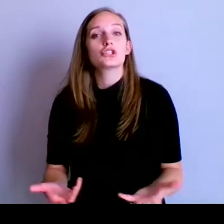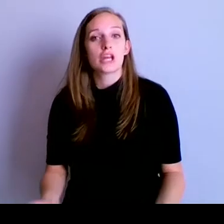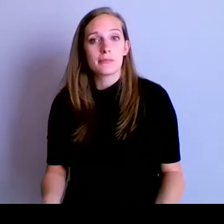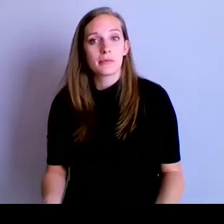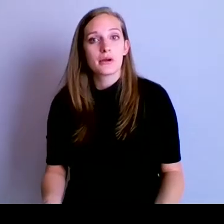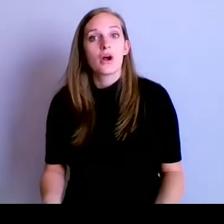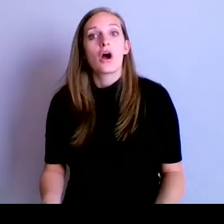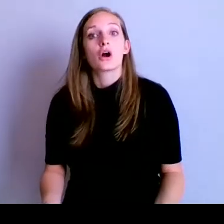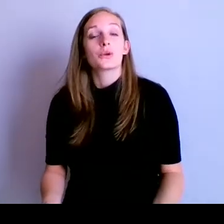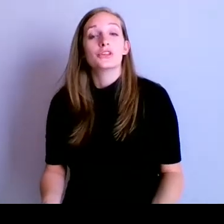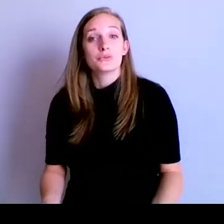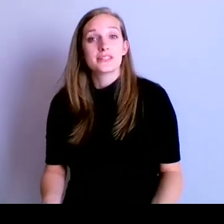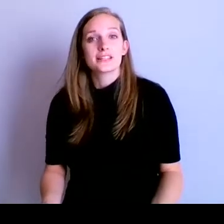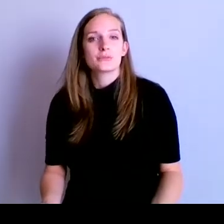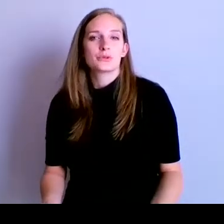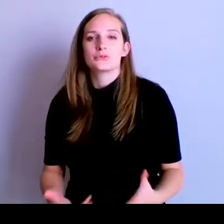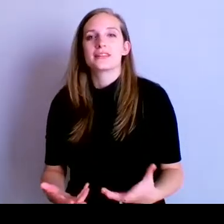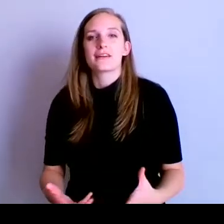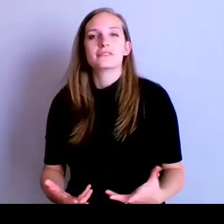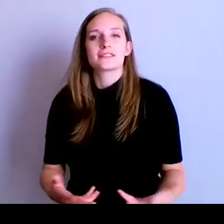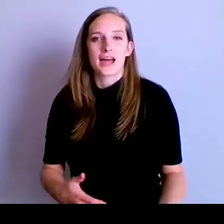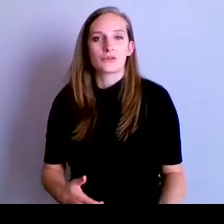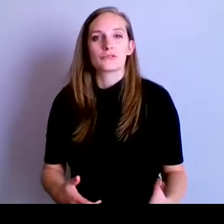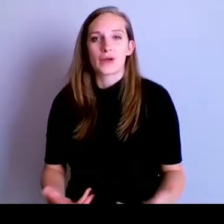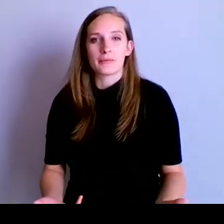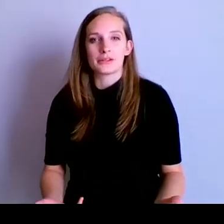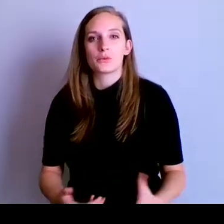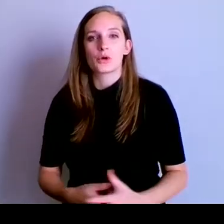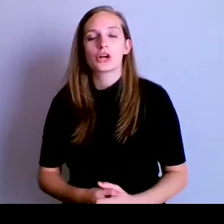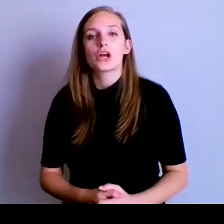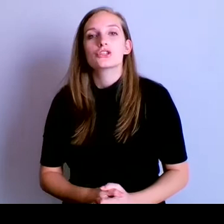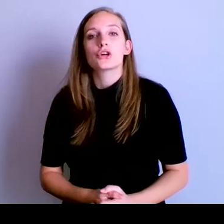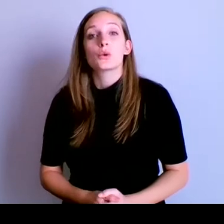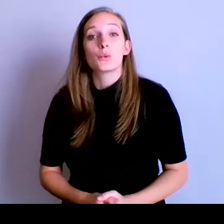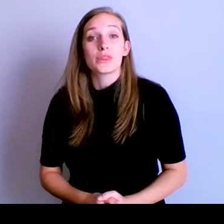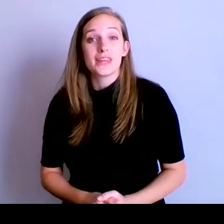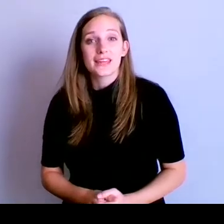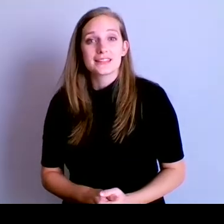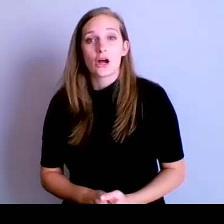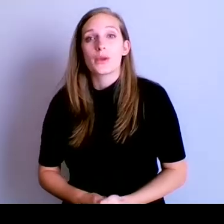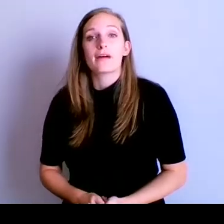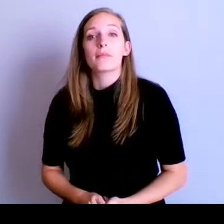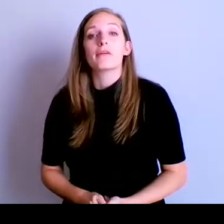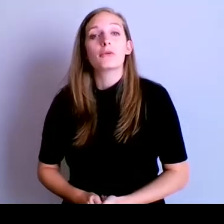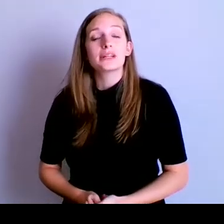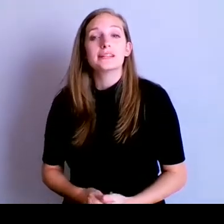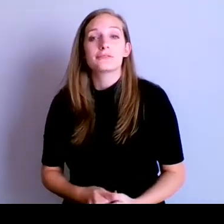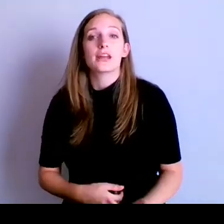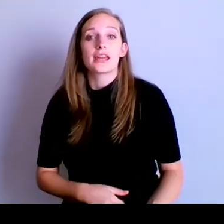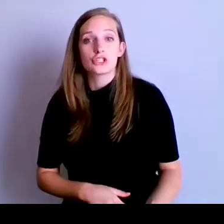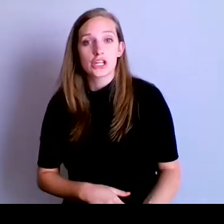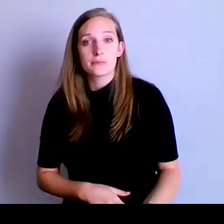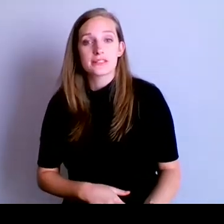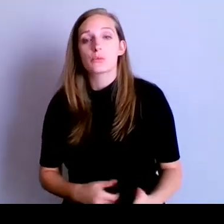which shape are we using to produce that sign or vocabulary word. So within ASL, we have about 40